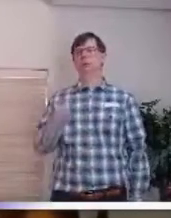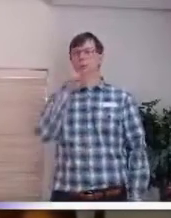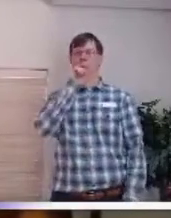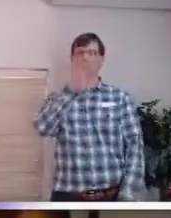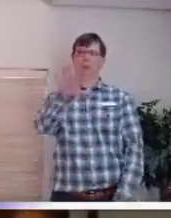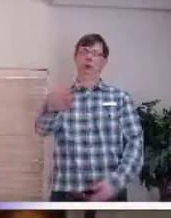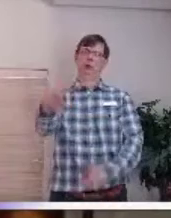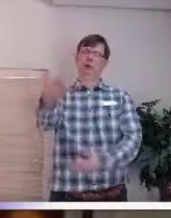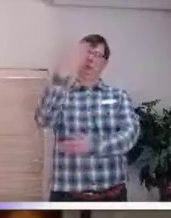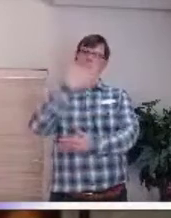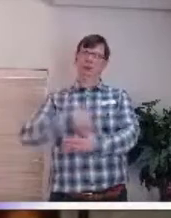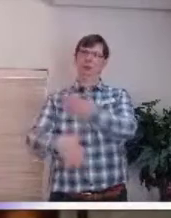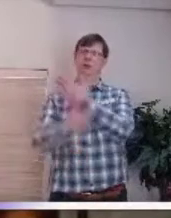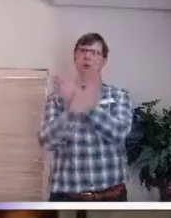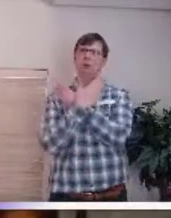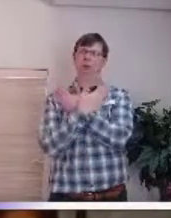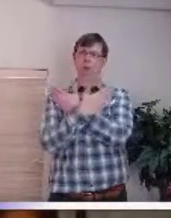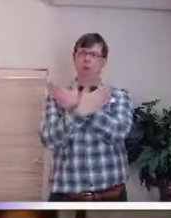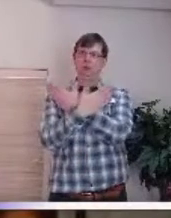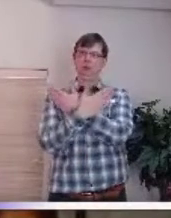breathe in love,